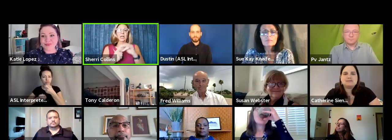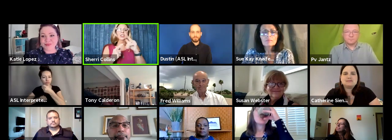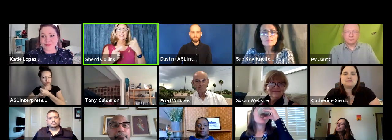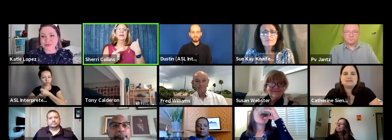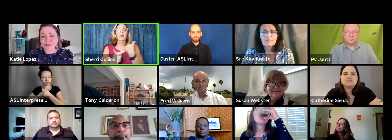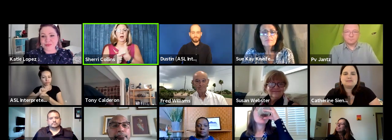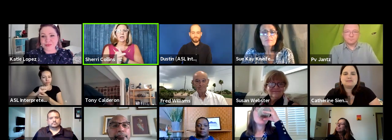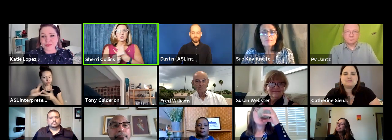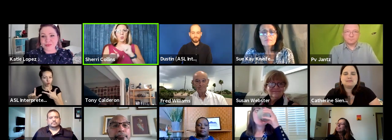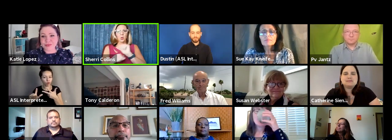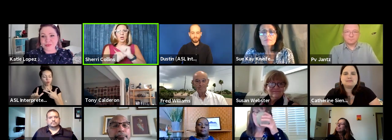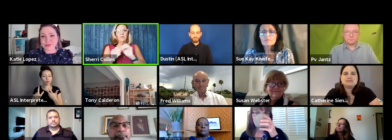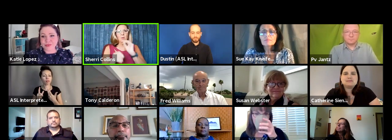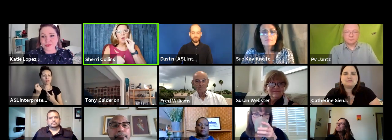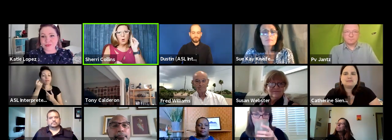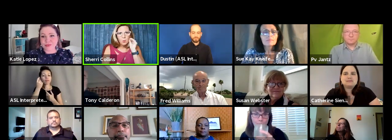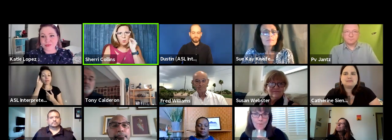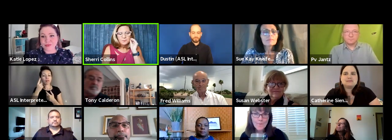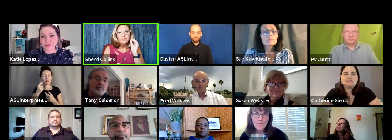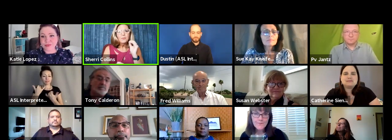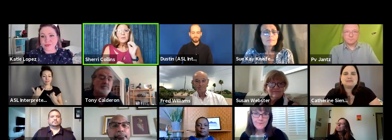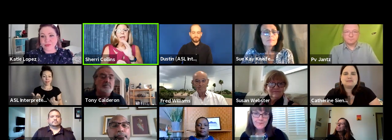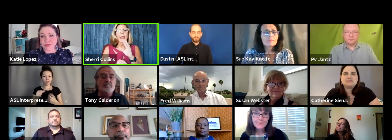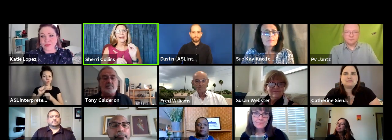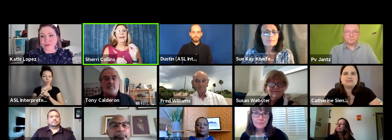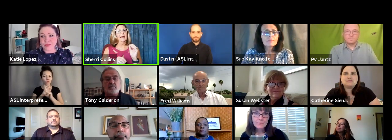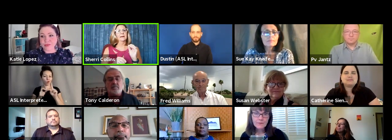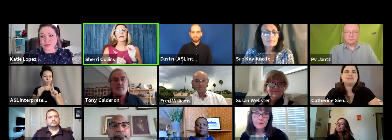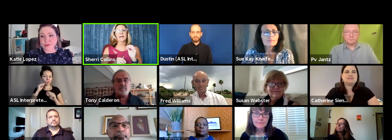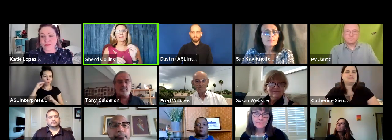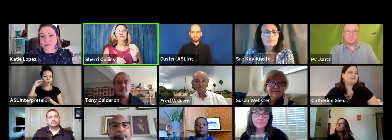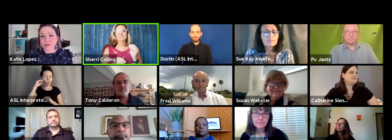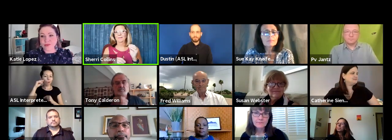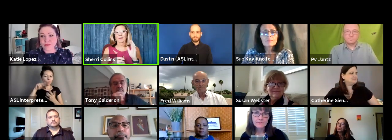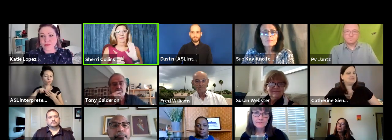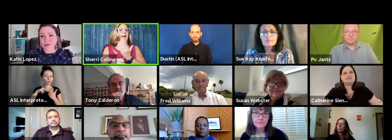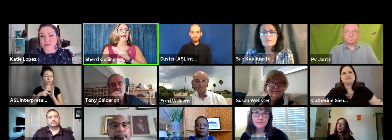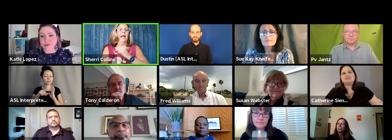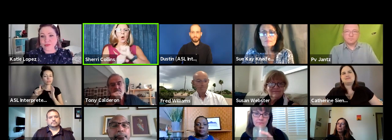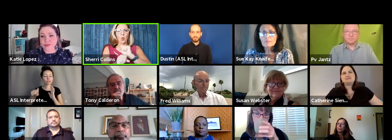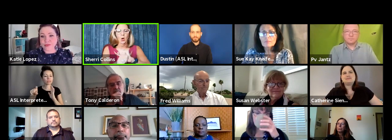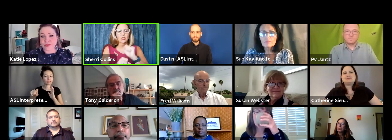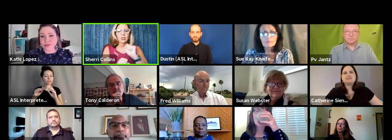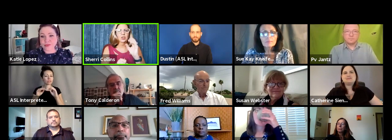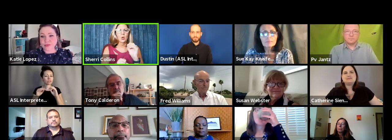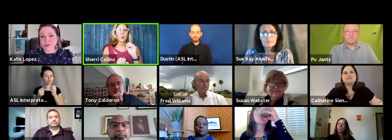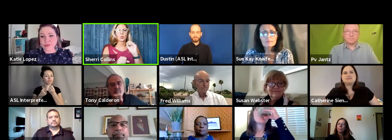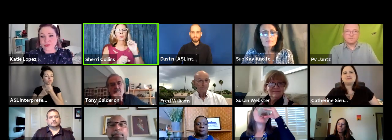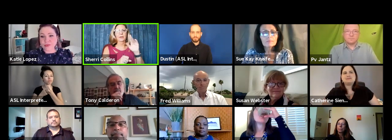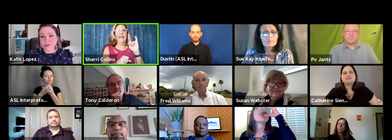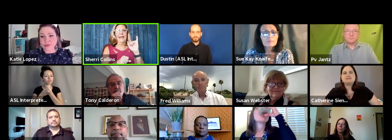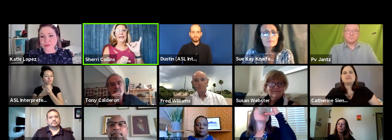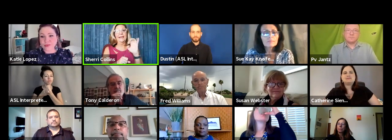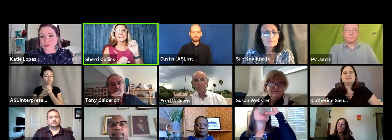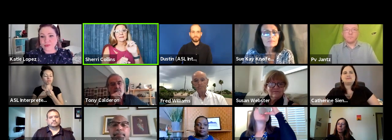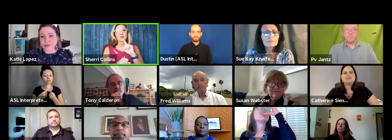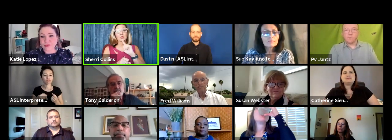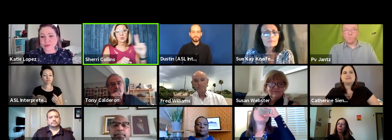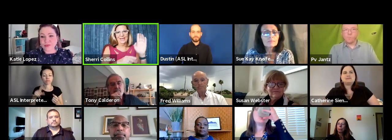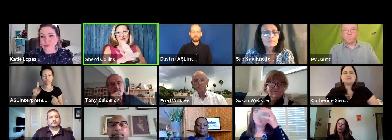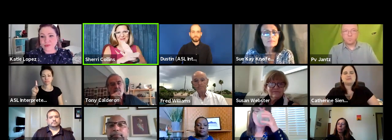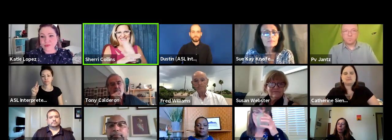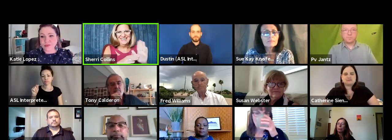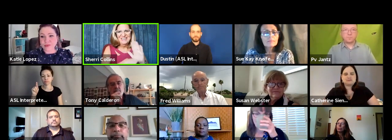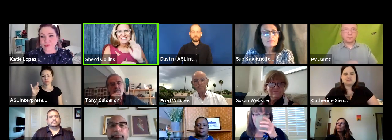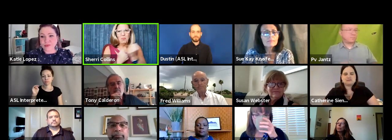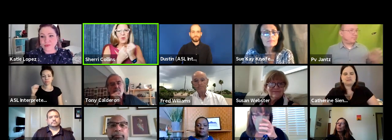we're, especially for us working from home and I 9-hour work. So Katie is